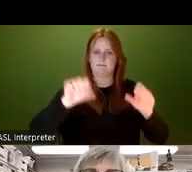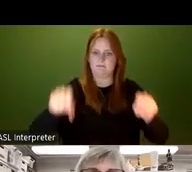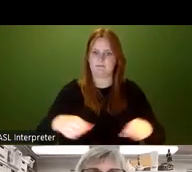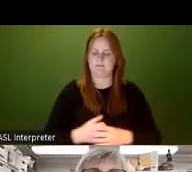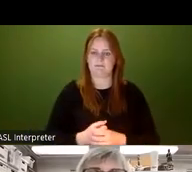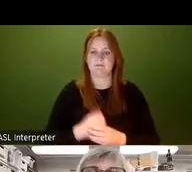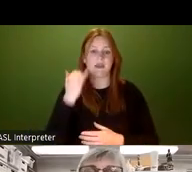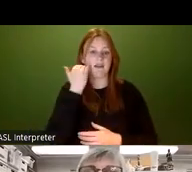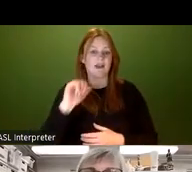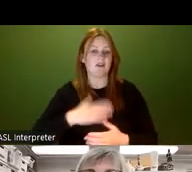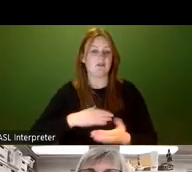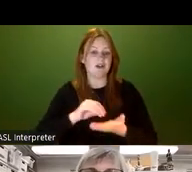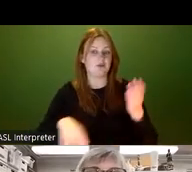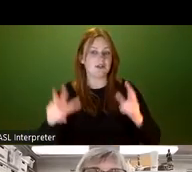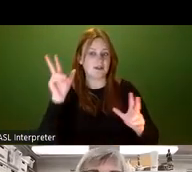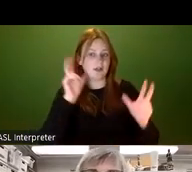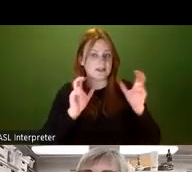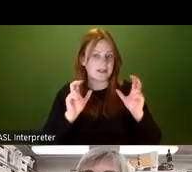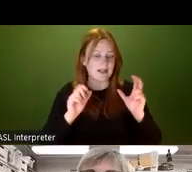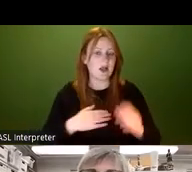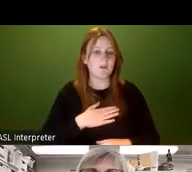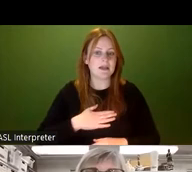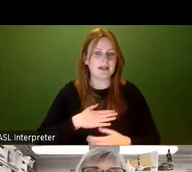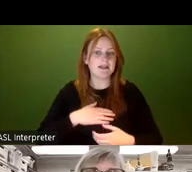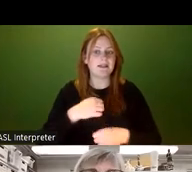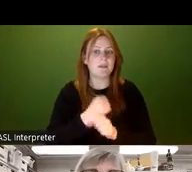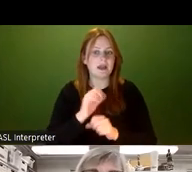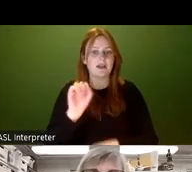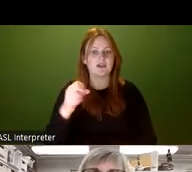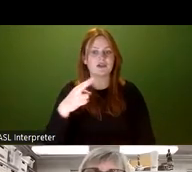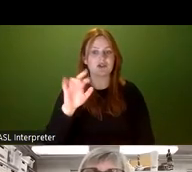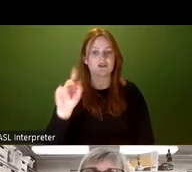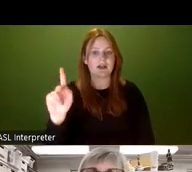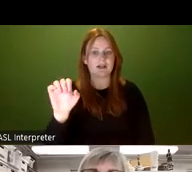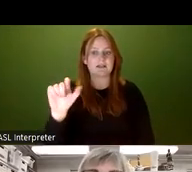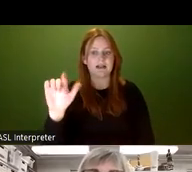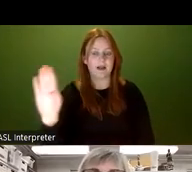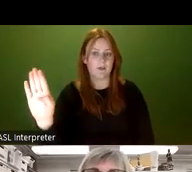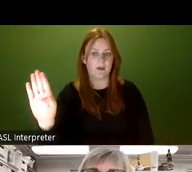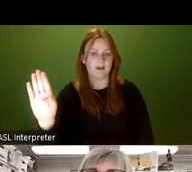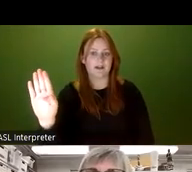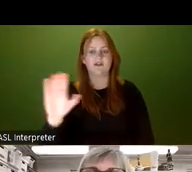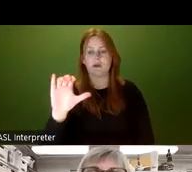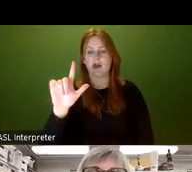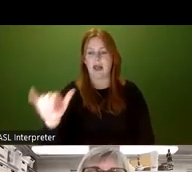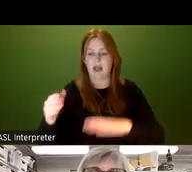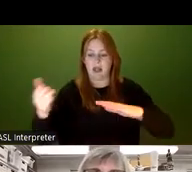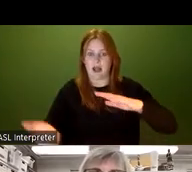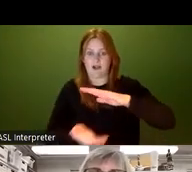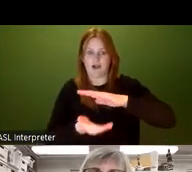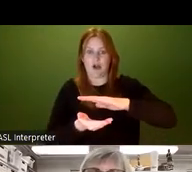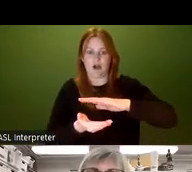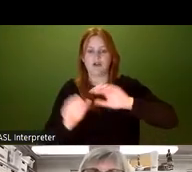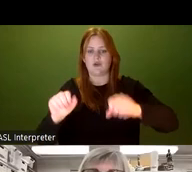students are listening, please make a shrink slab, clay slab underneath, so that the whole piece can move